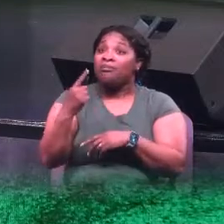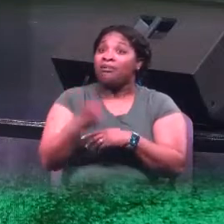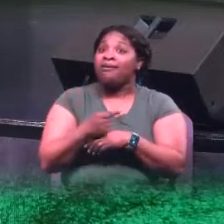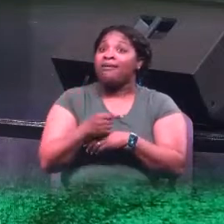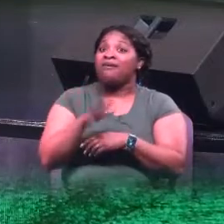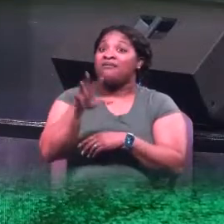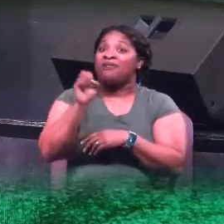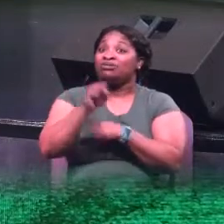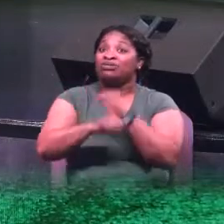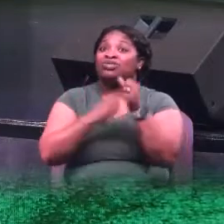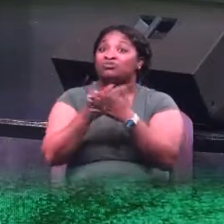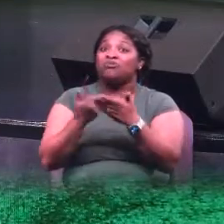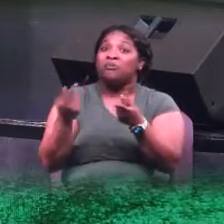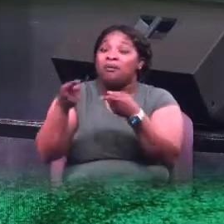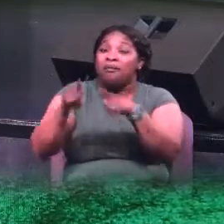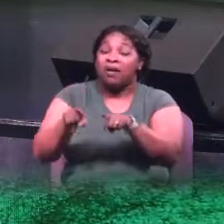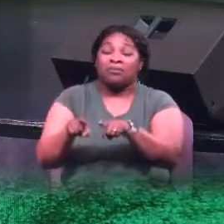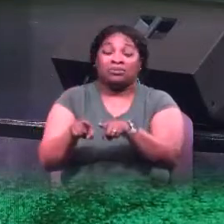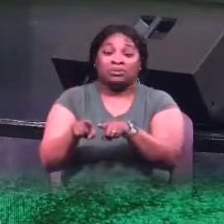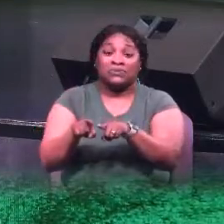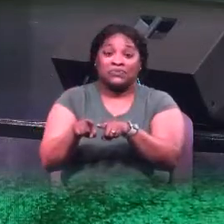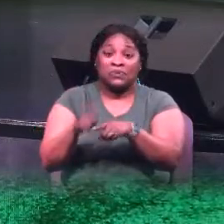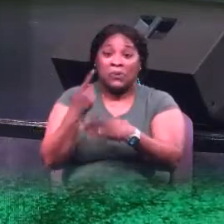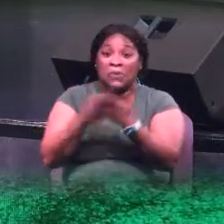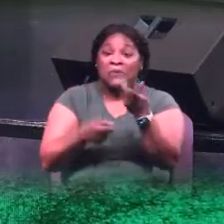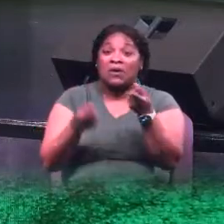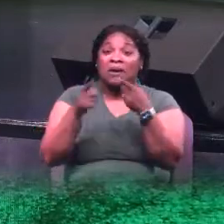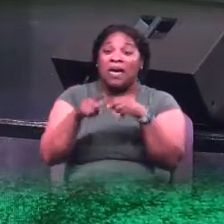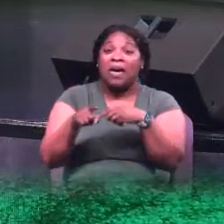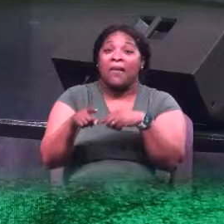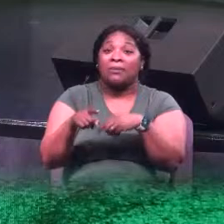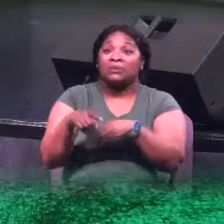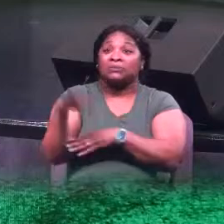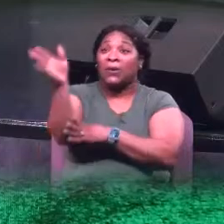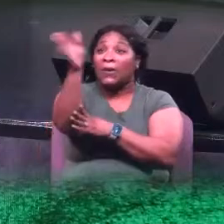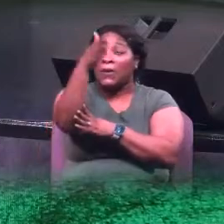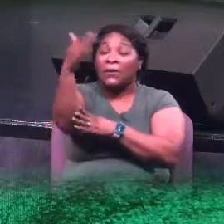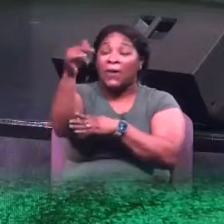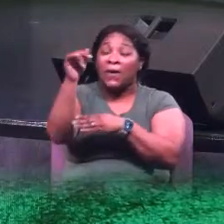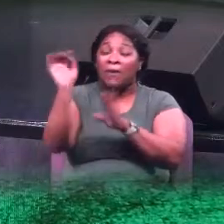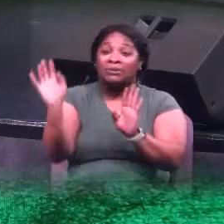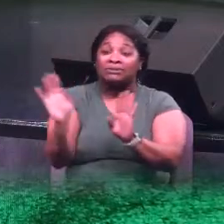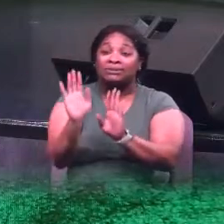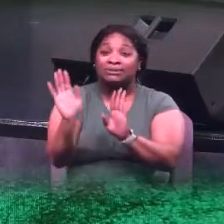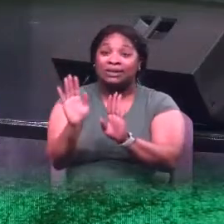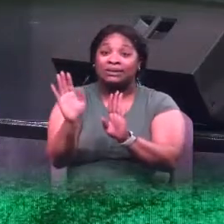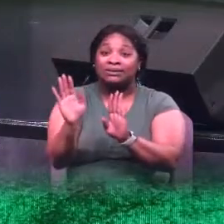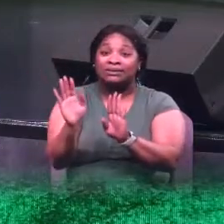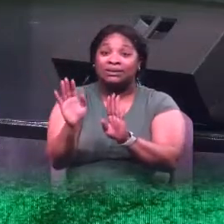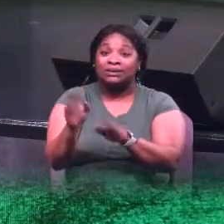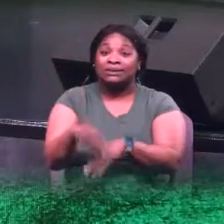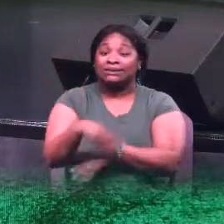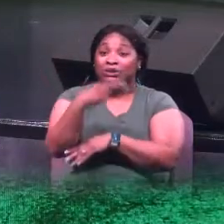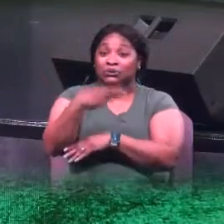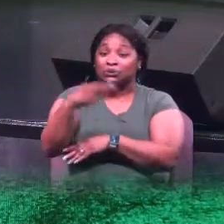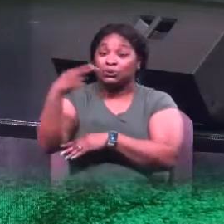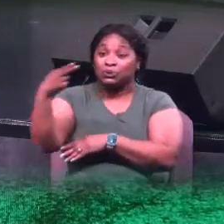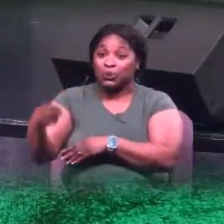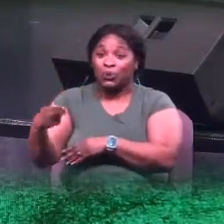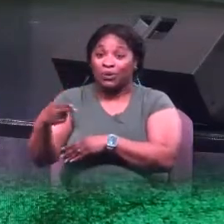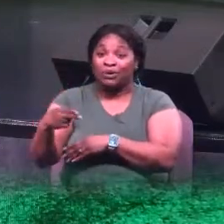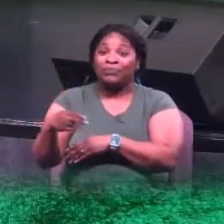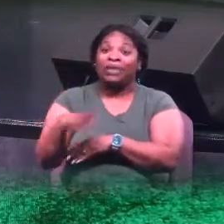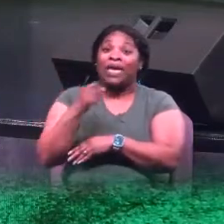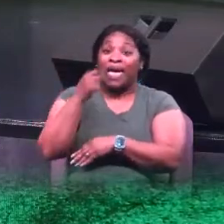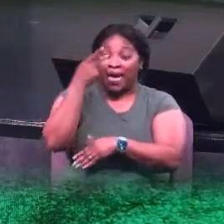years before it happens. What happens on Palm Sunday? It is both historic and it is